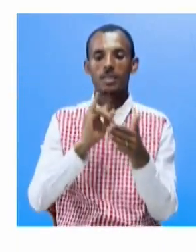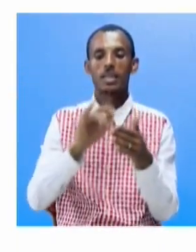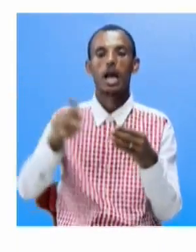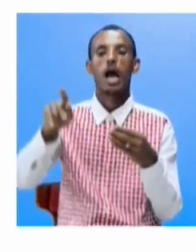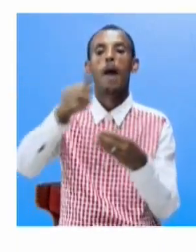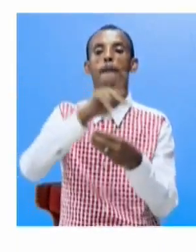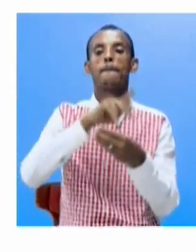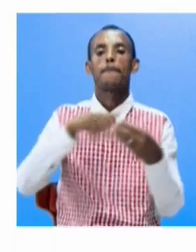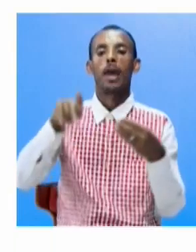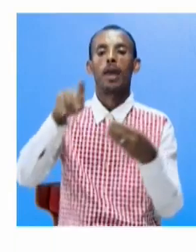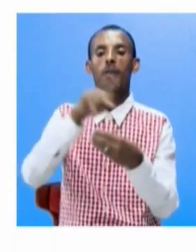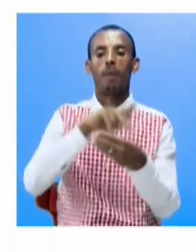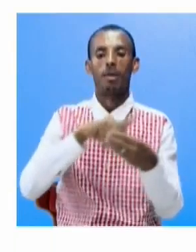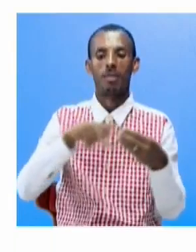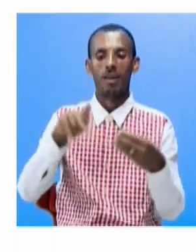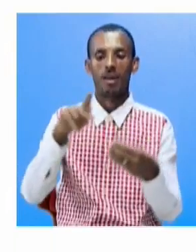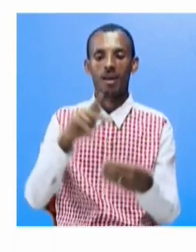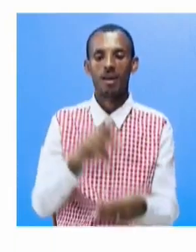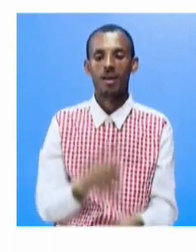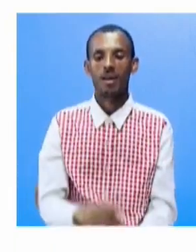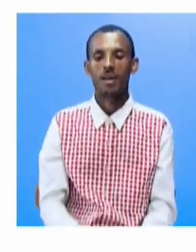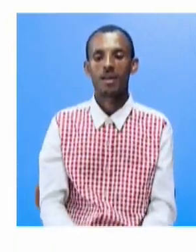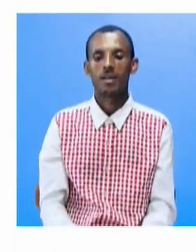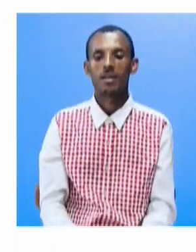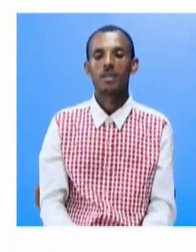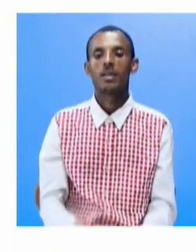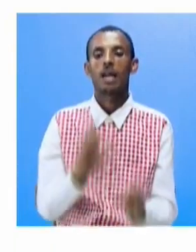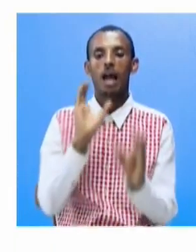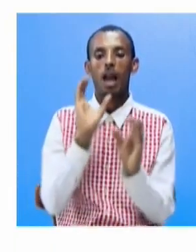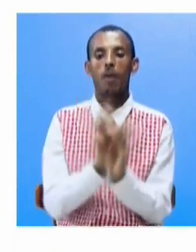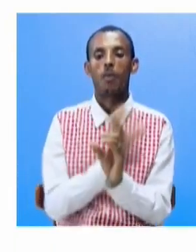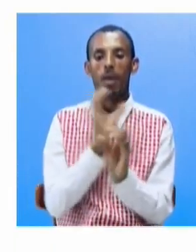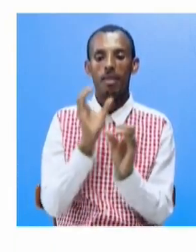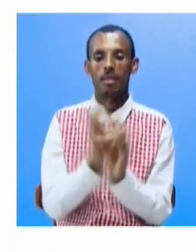region? Calculate